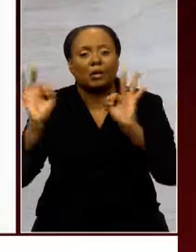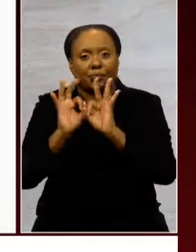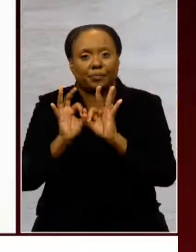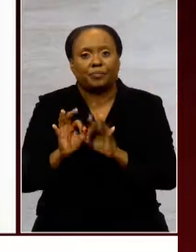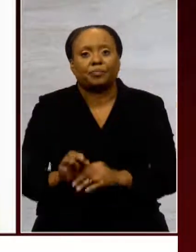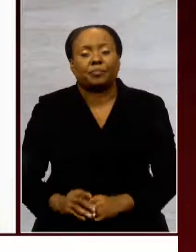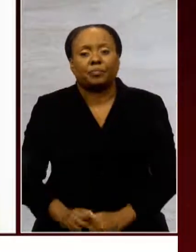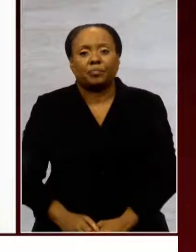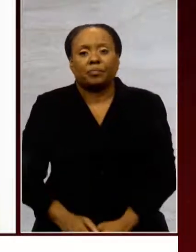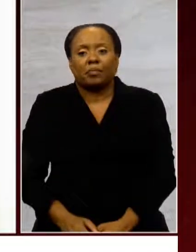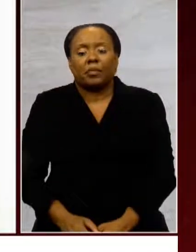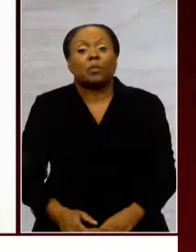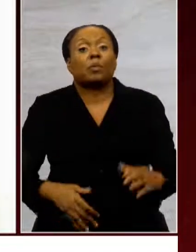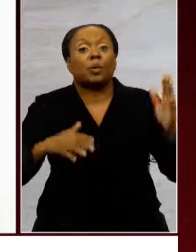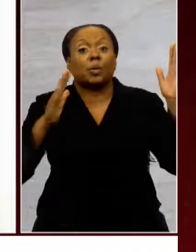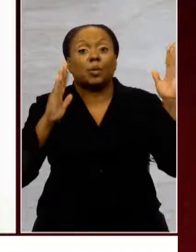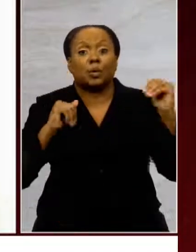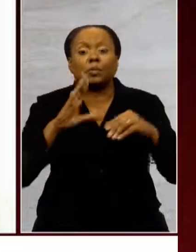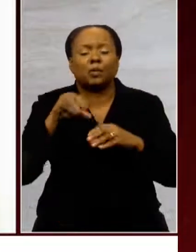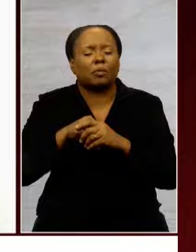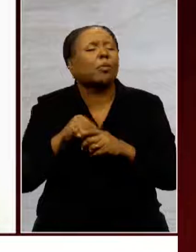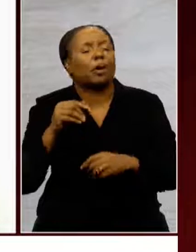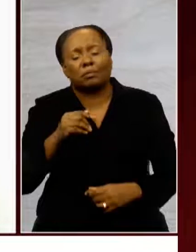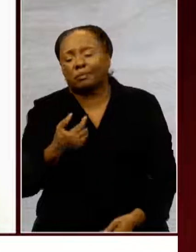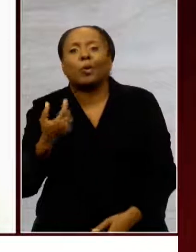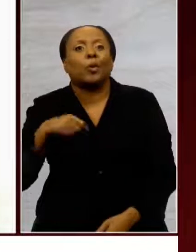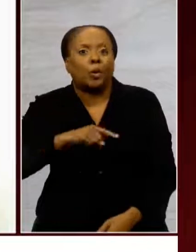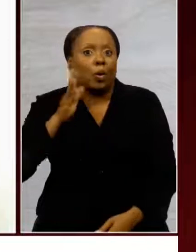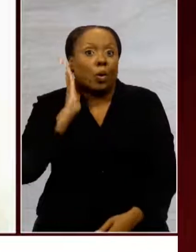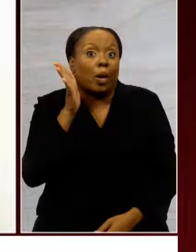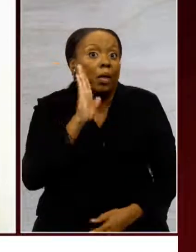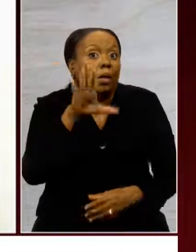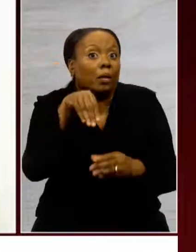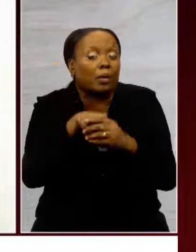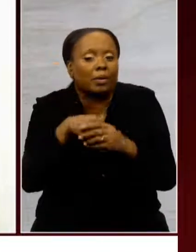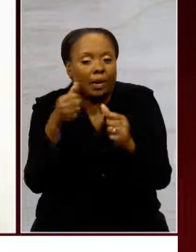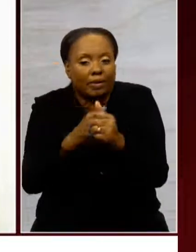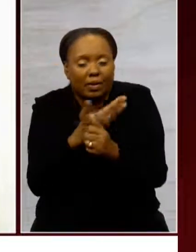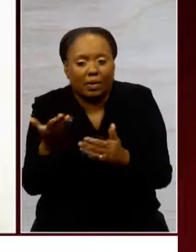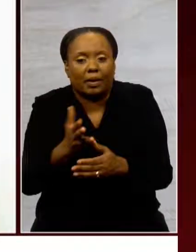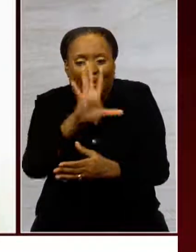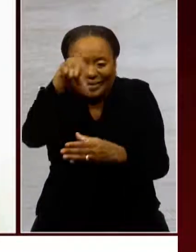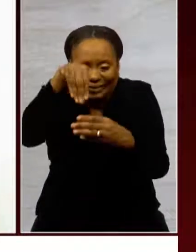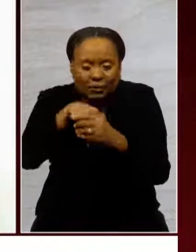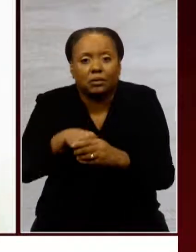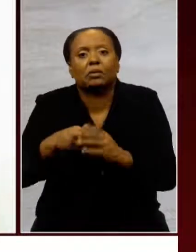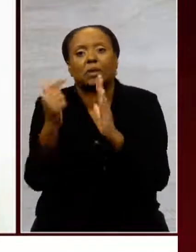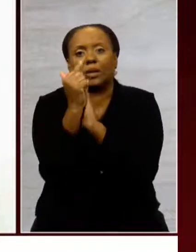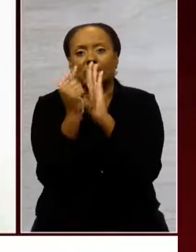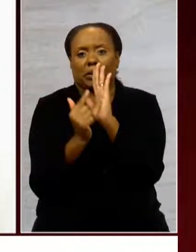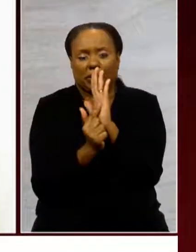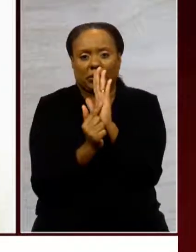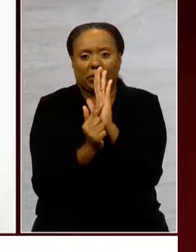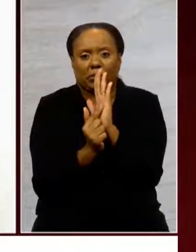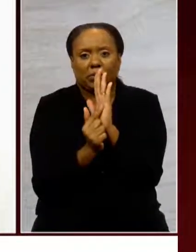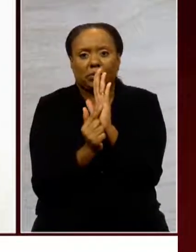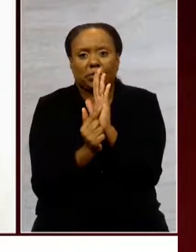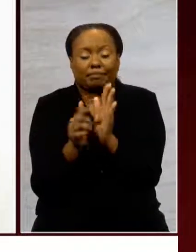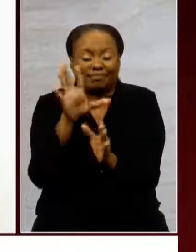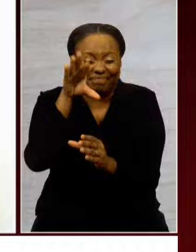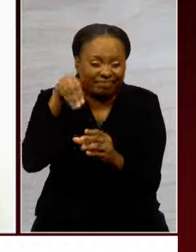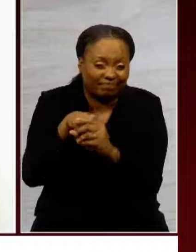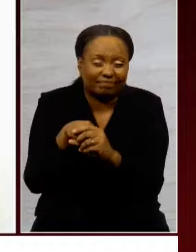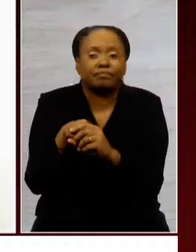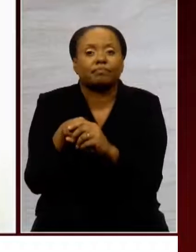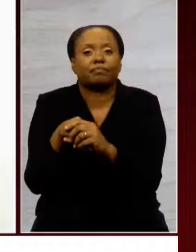we hope to include all of that. We are including all of that really in the legislation that will